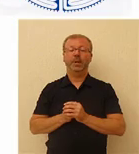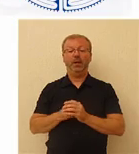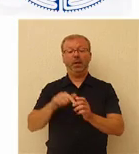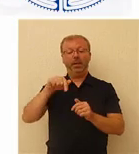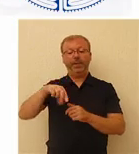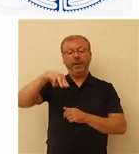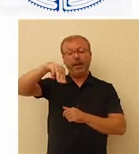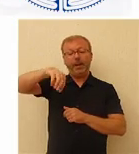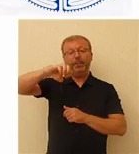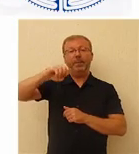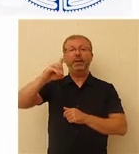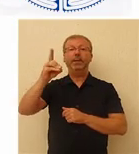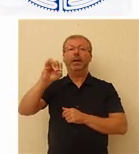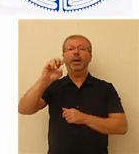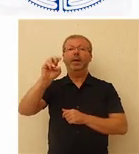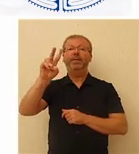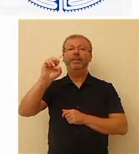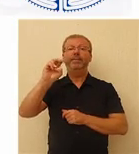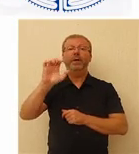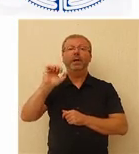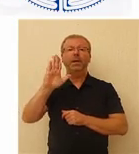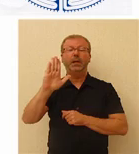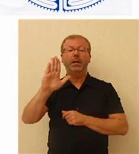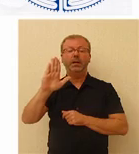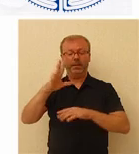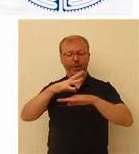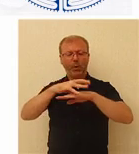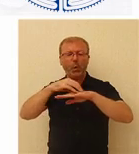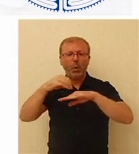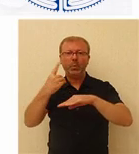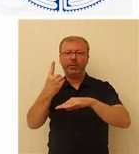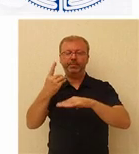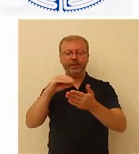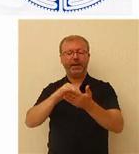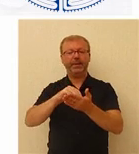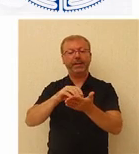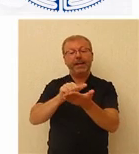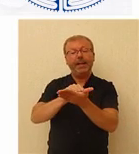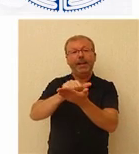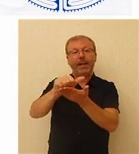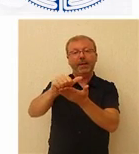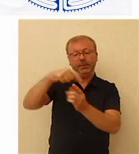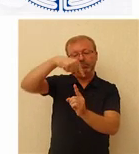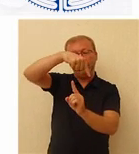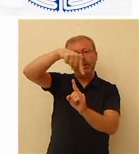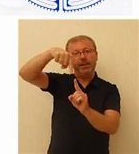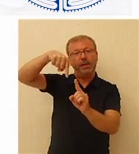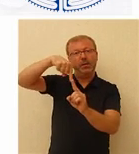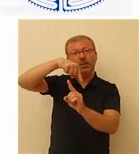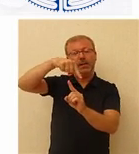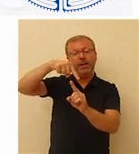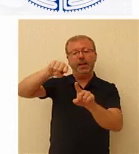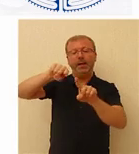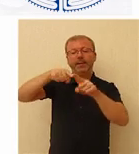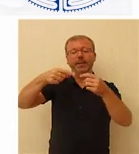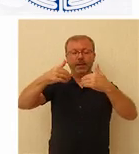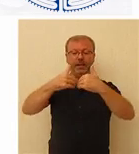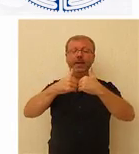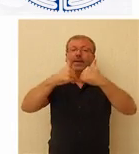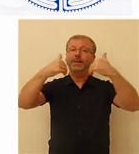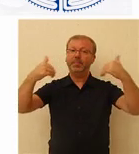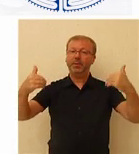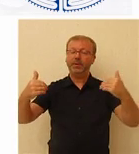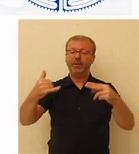The medieval labyrinth has 11 circuits and is separated in quarters, where each